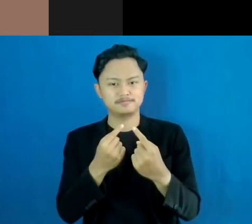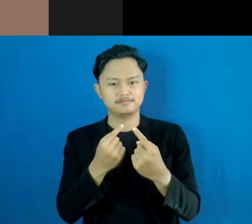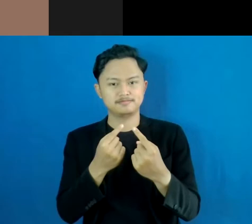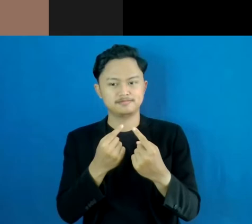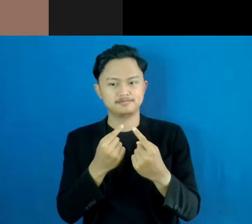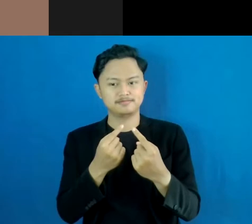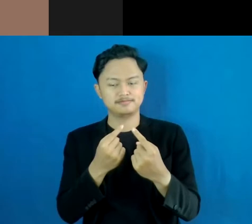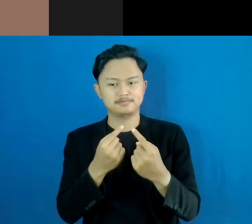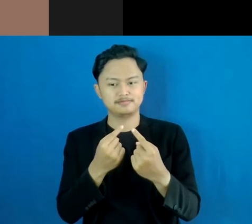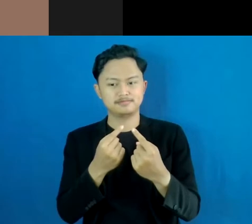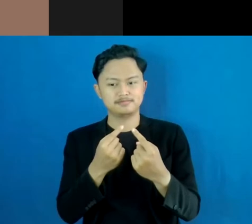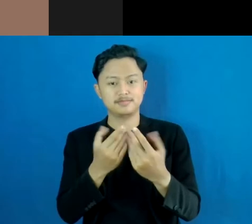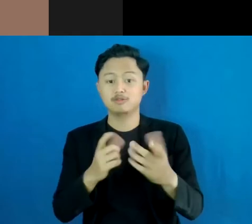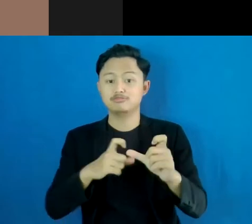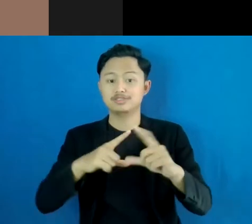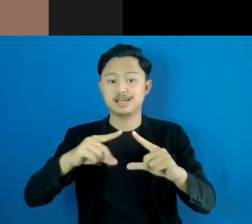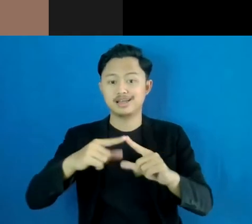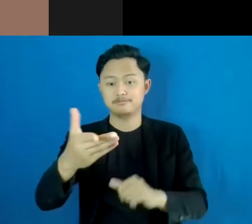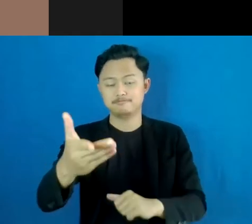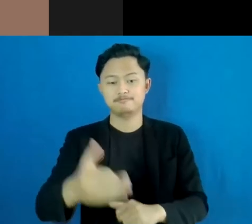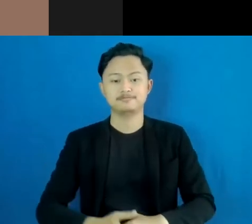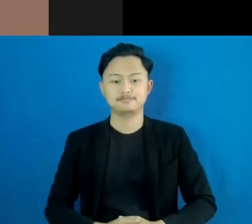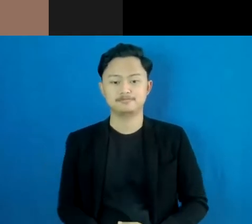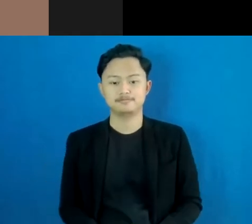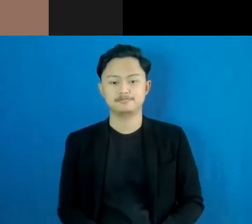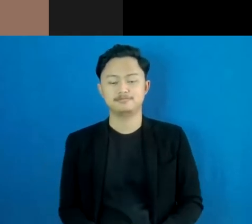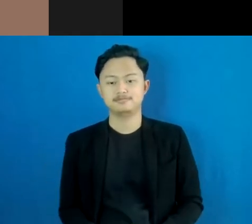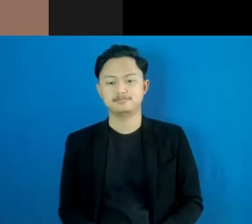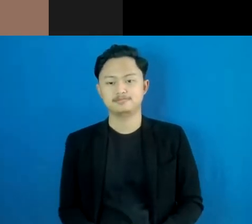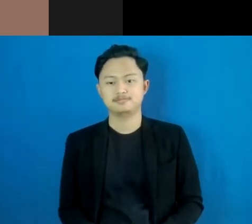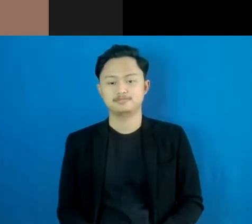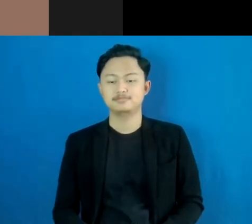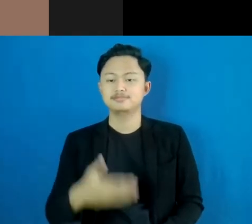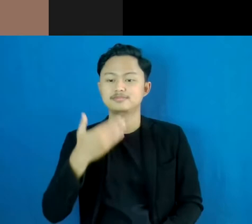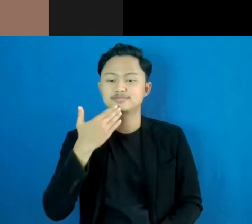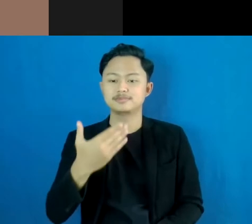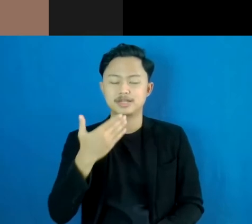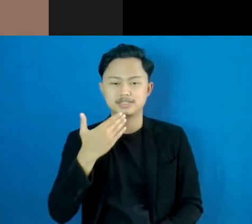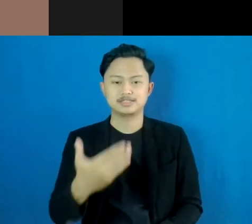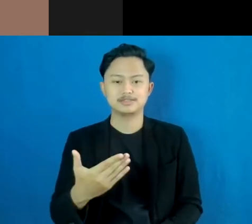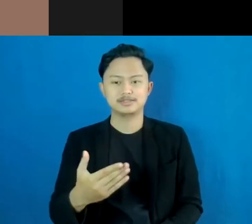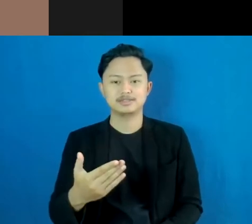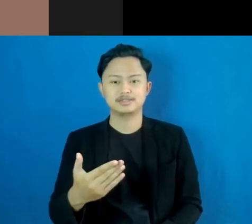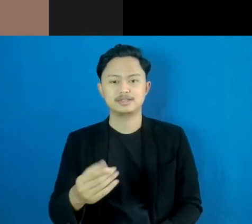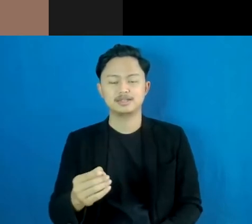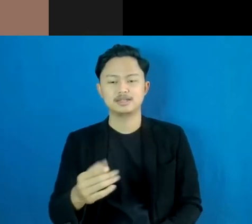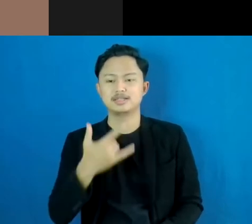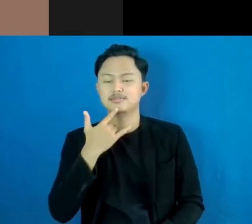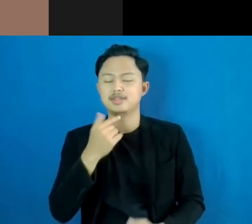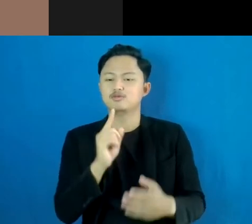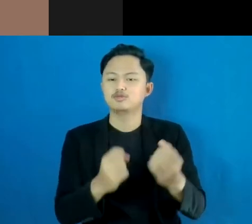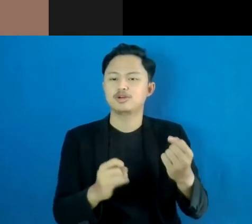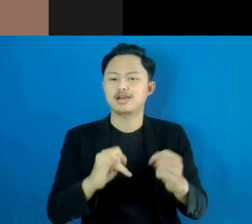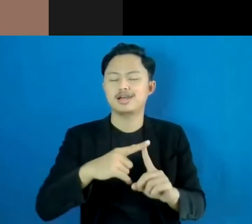over to you, Sarah. Thanks a lot. And you are always most welcome for any queries or any support. If